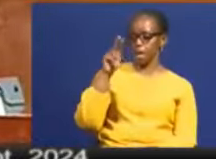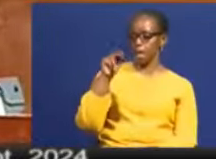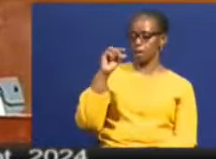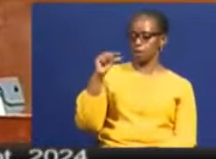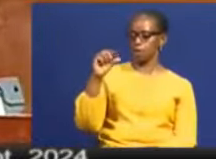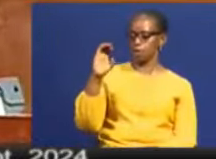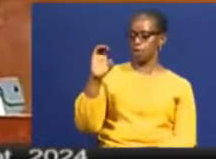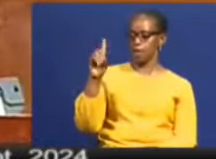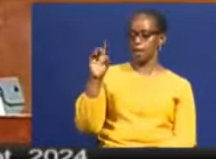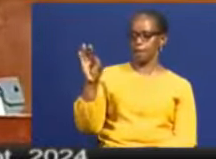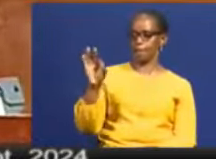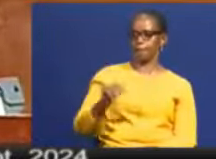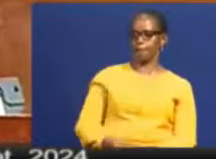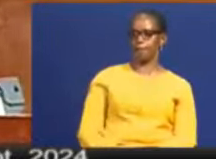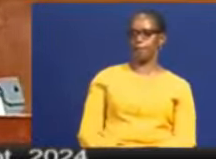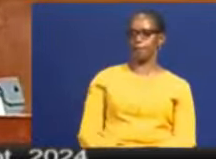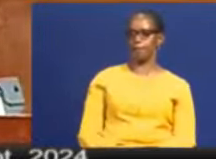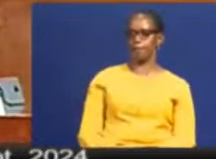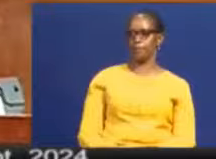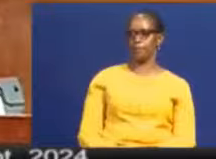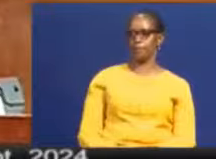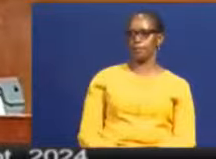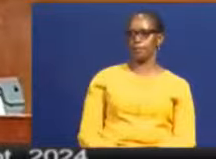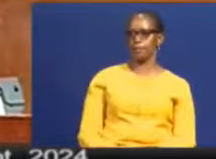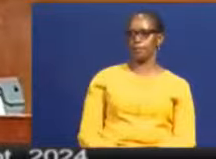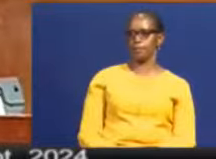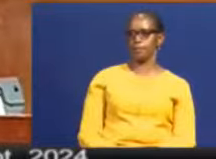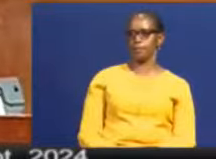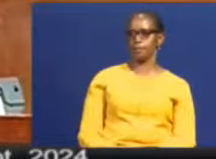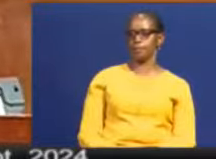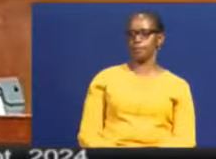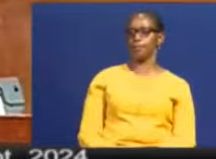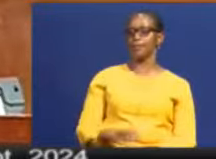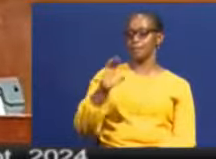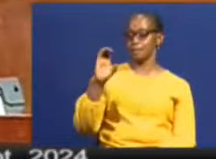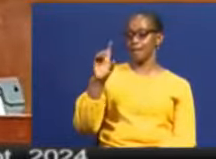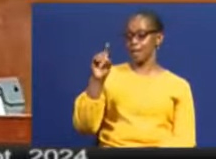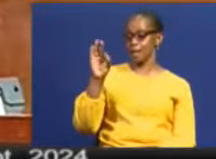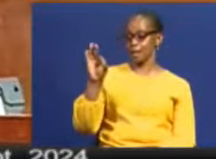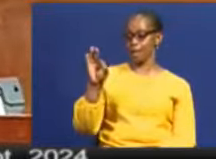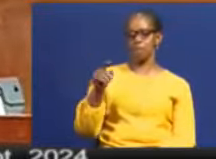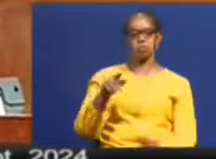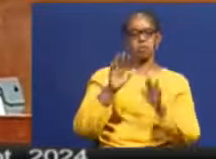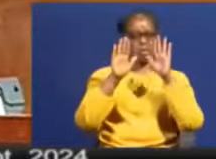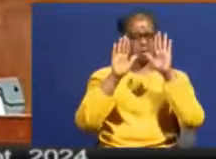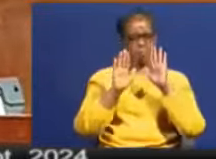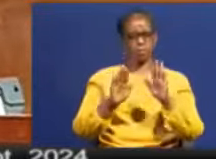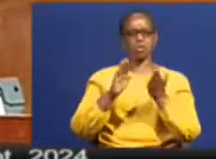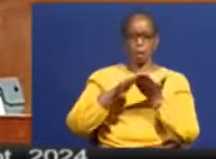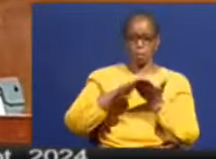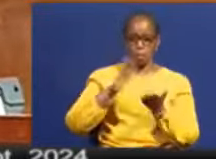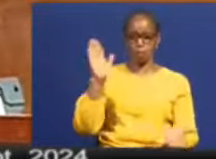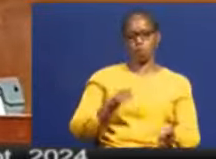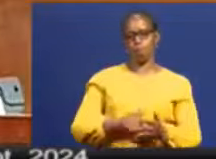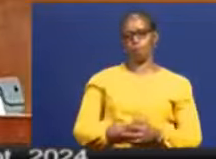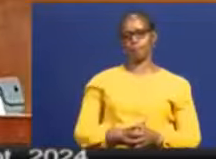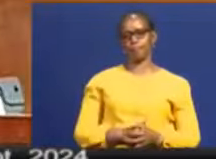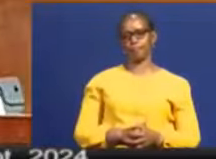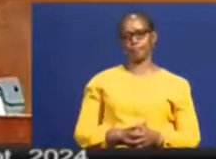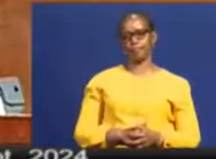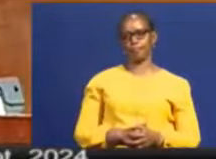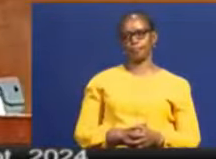we cannot overemphasize the importance of NGCDF in our constituencies, Mr. Speaker. There is this